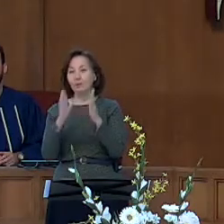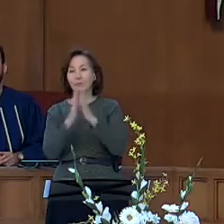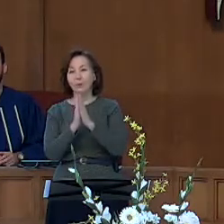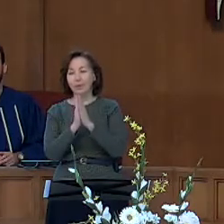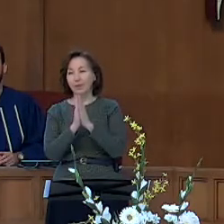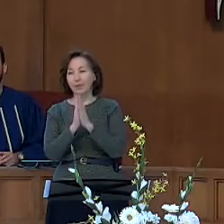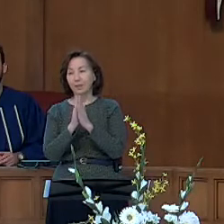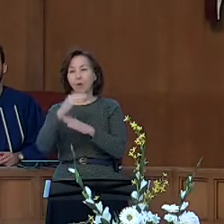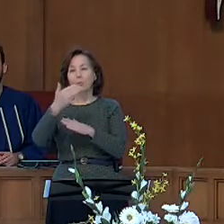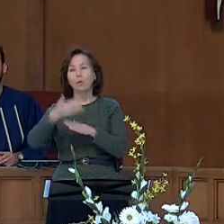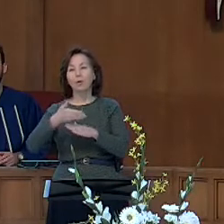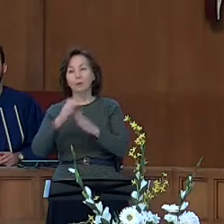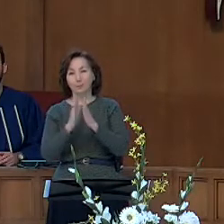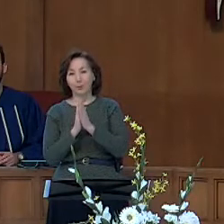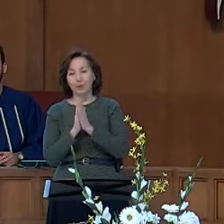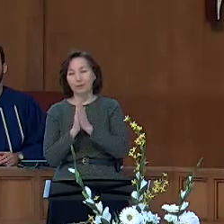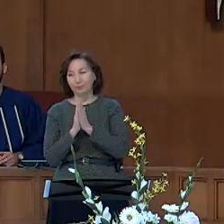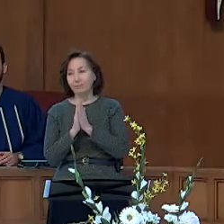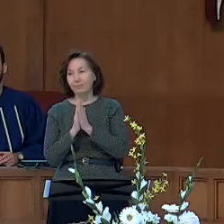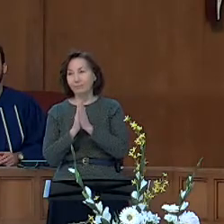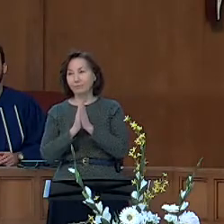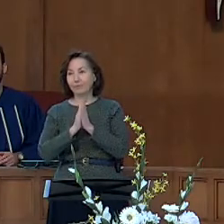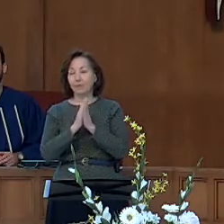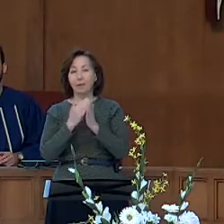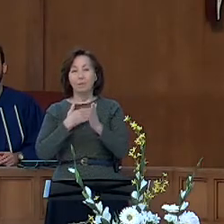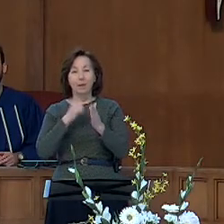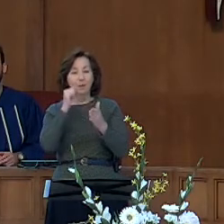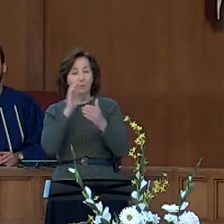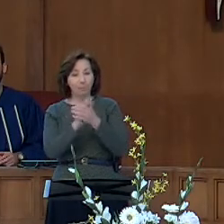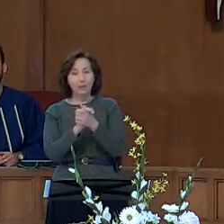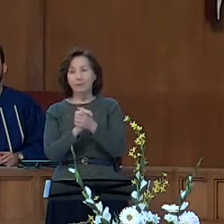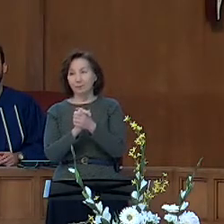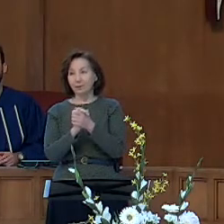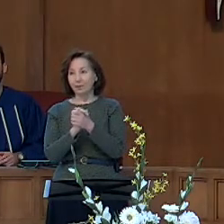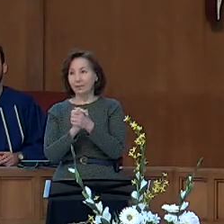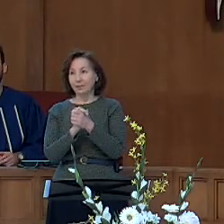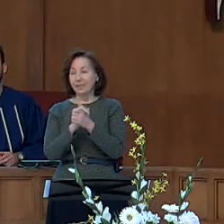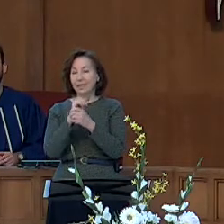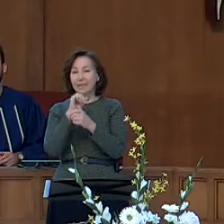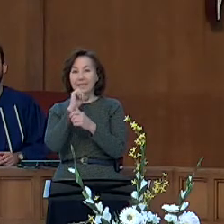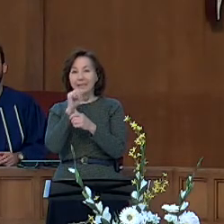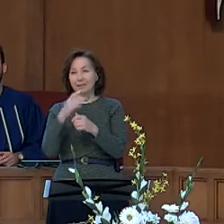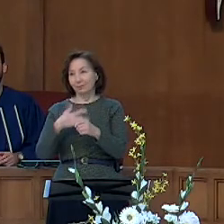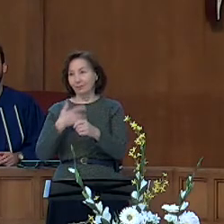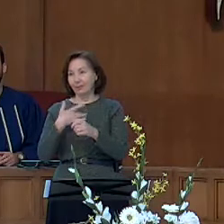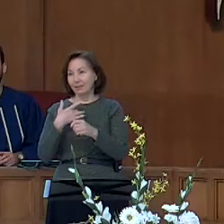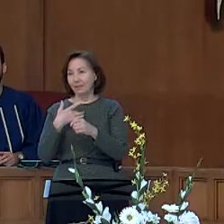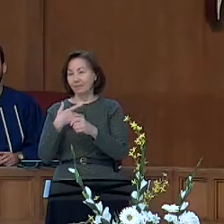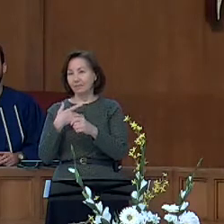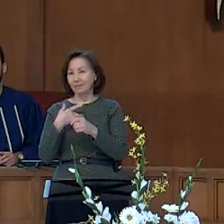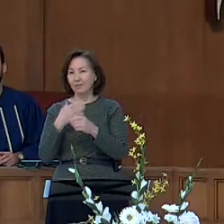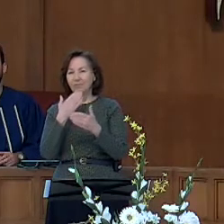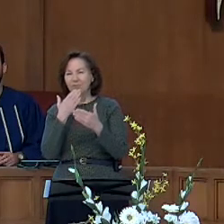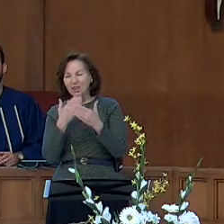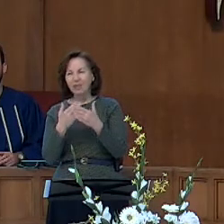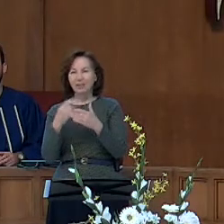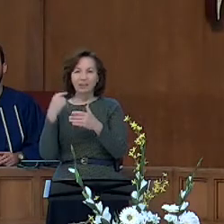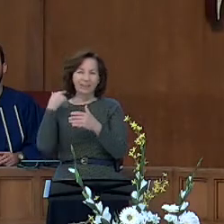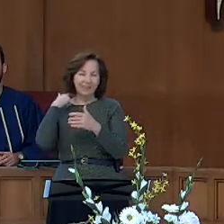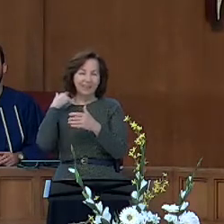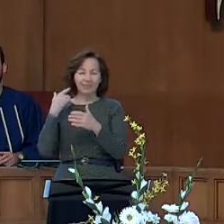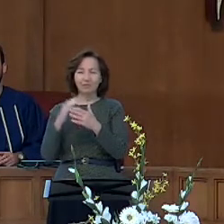the welcoming prayer. It was pretty good. I mean, Lupi actually wasn't feeling her best with her neck, I guess, woke up and her